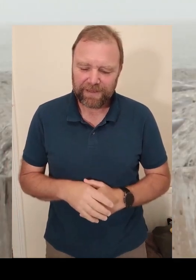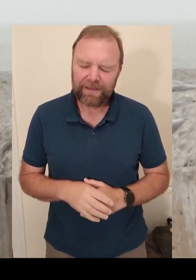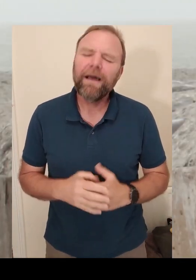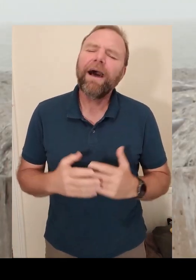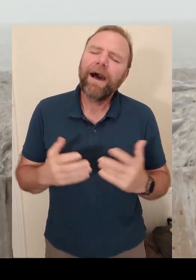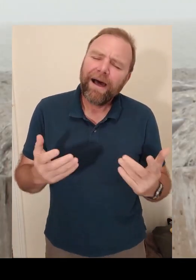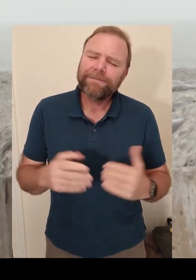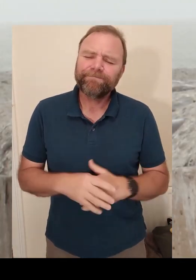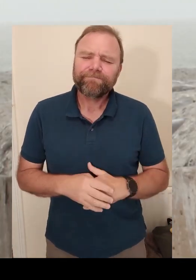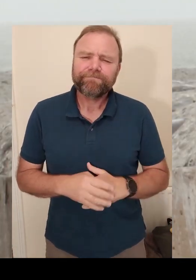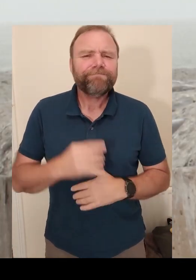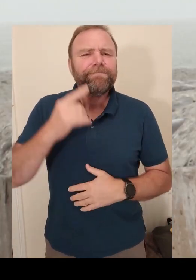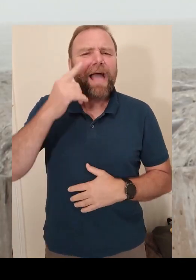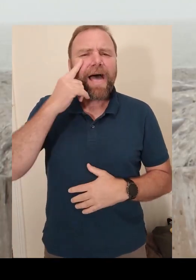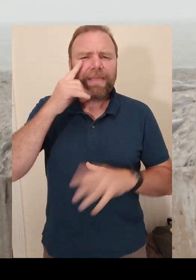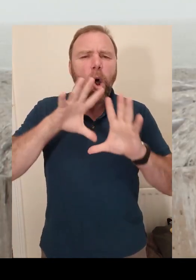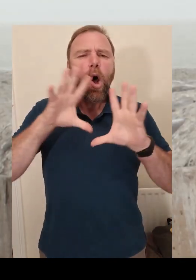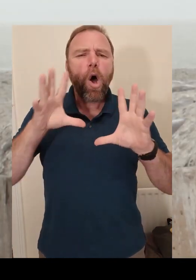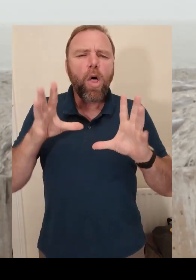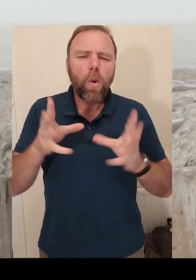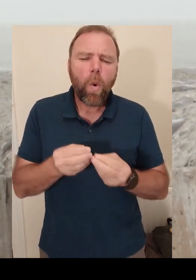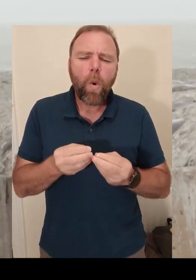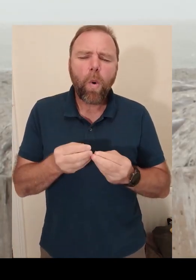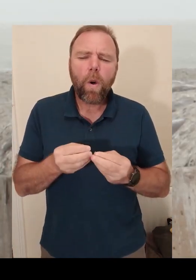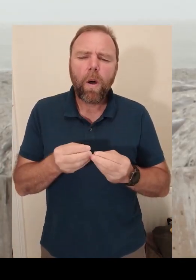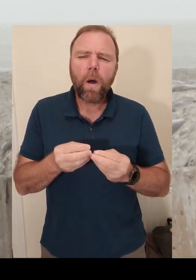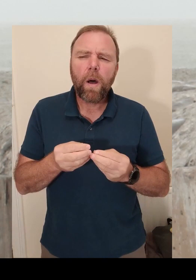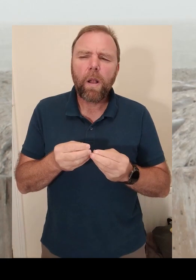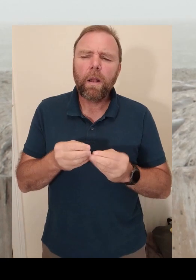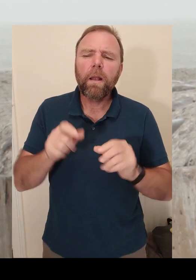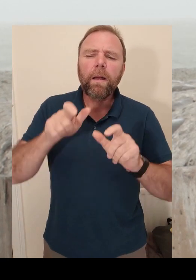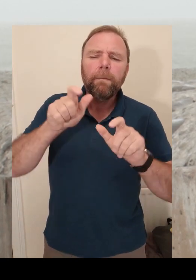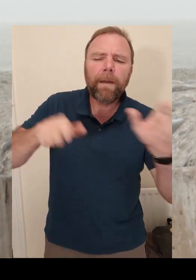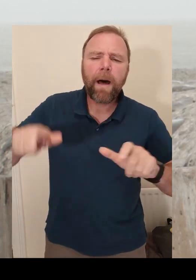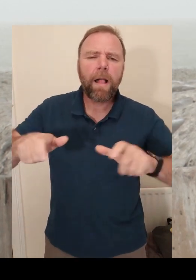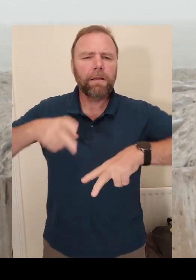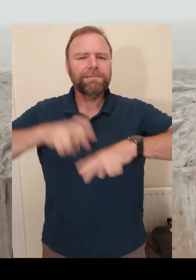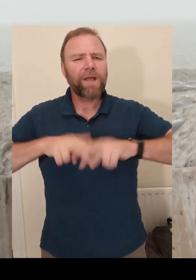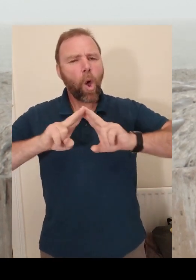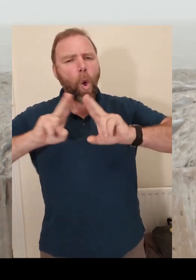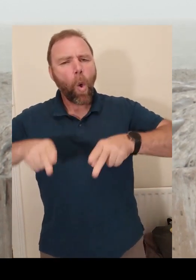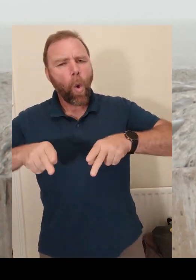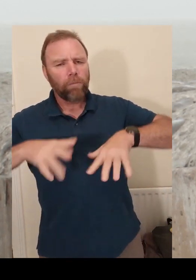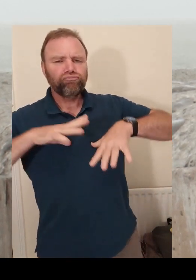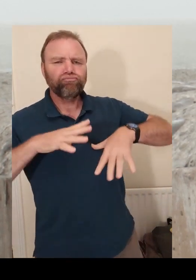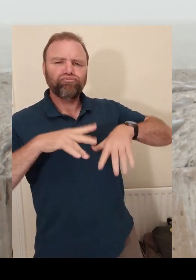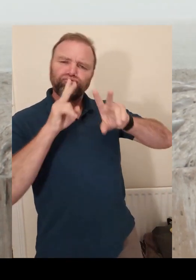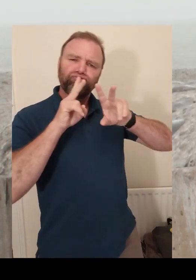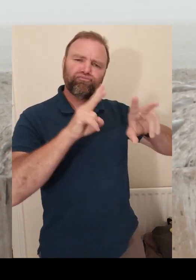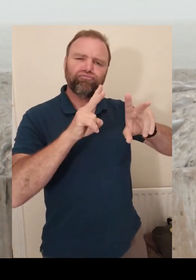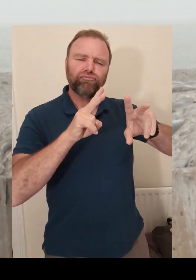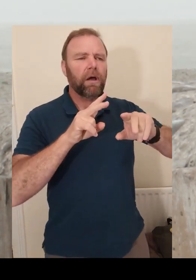But no, I think on the whole, what people saw on the